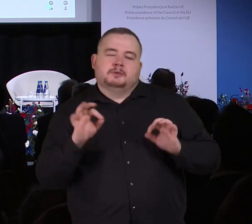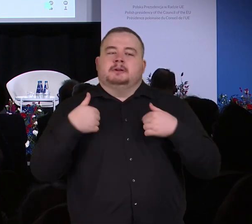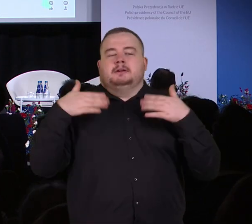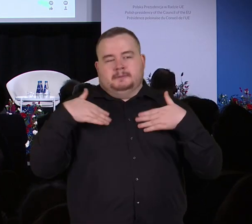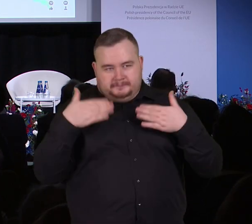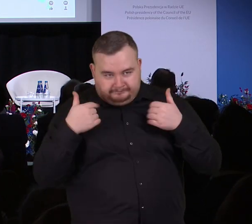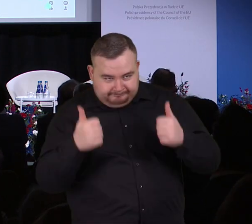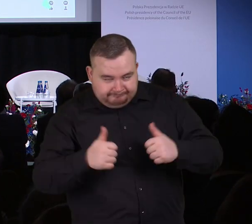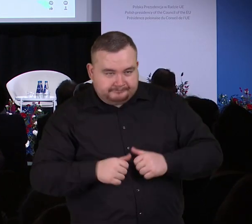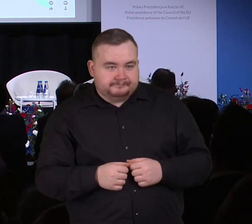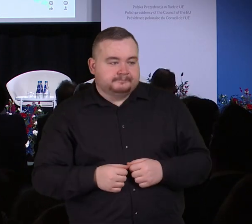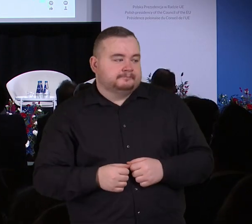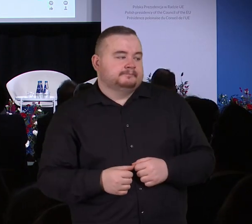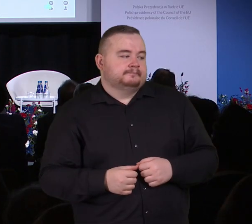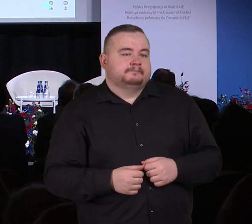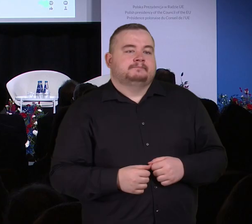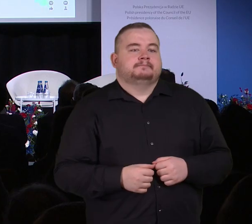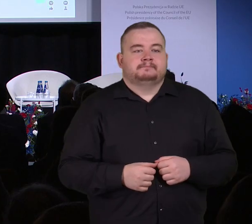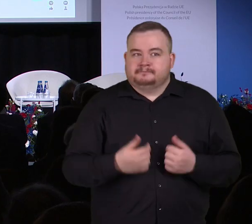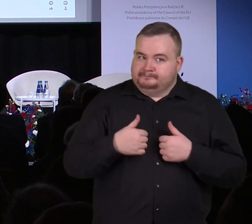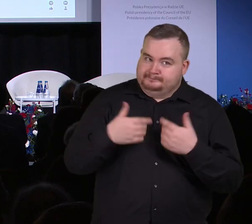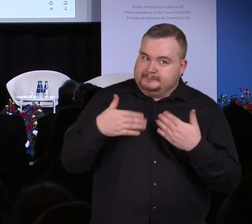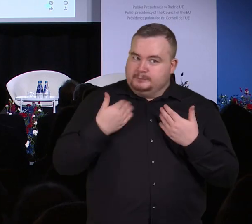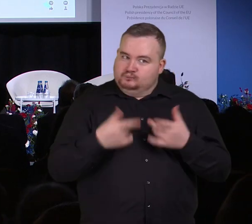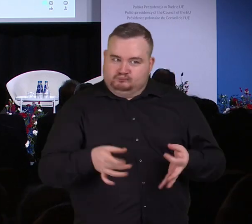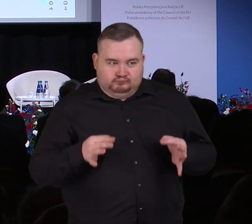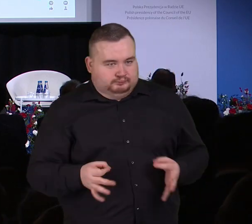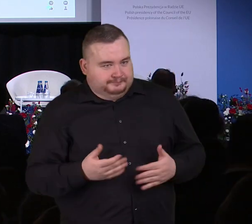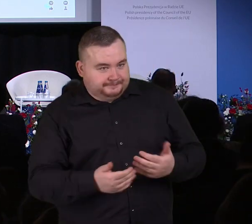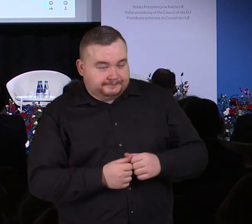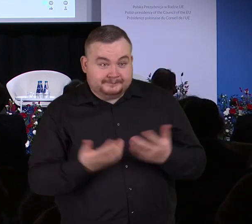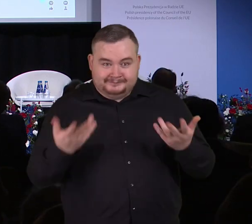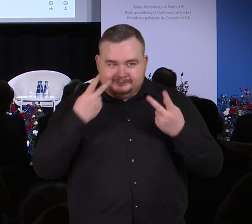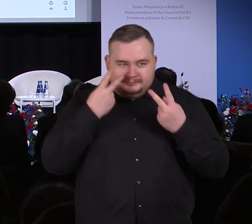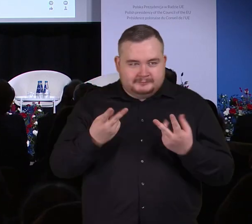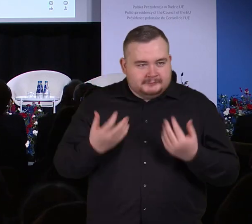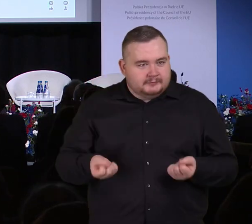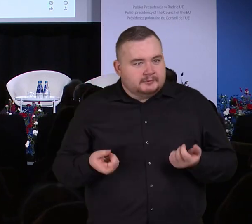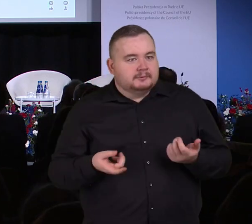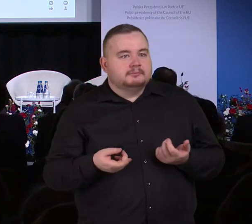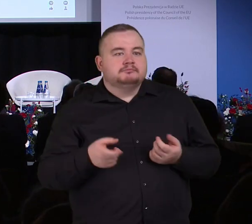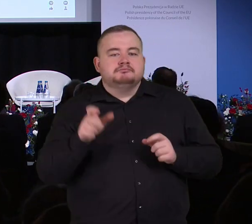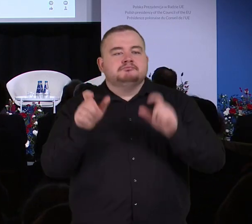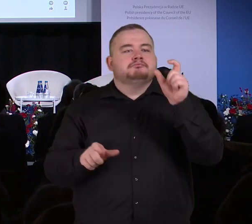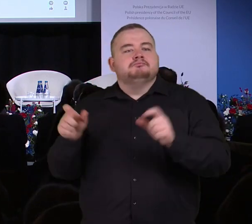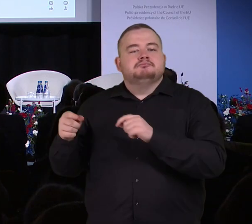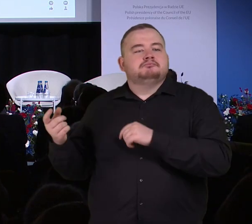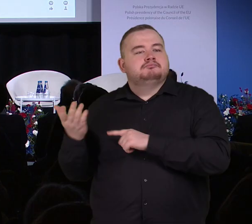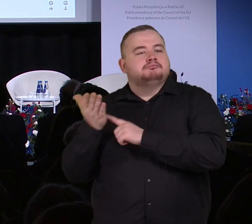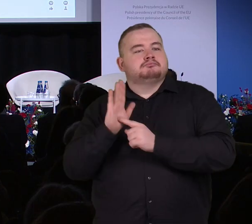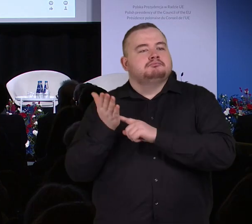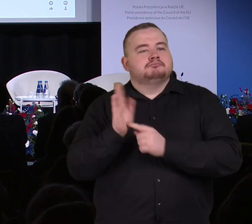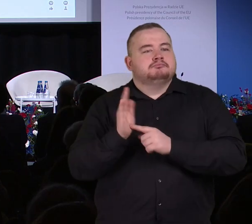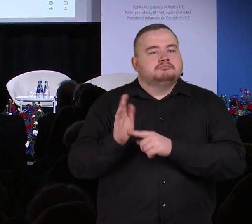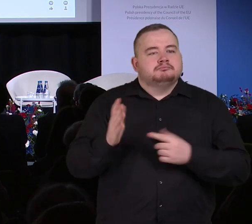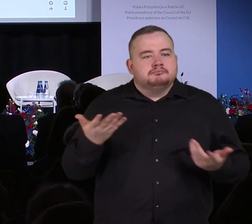fact. But as you can see, there are also representatives who are using CLLD or supra-regional program or